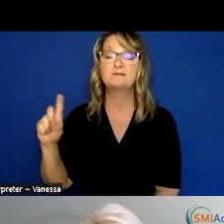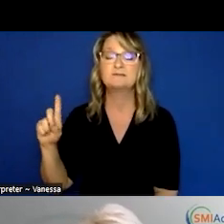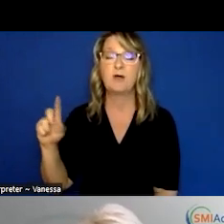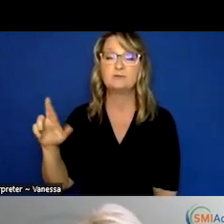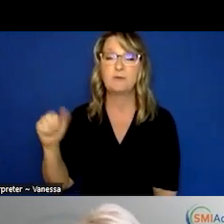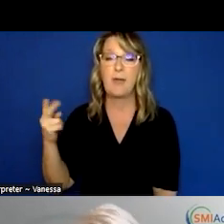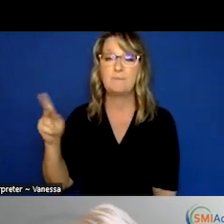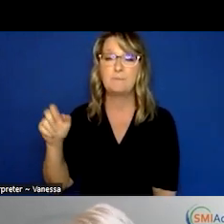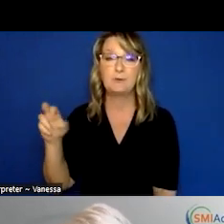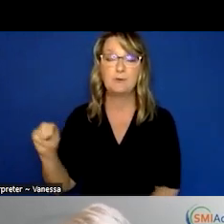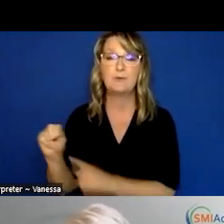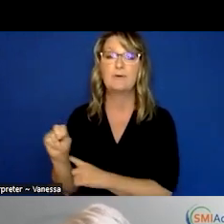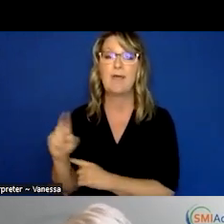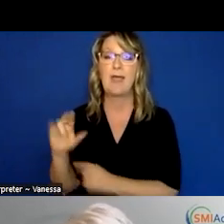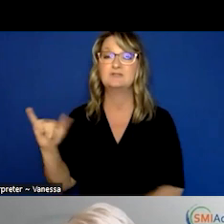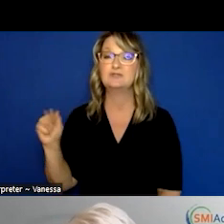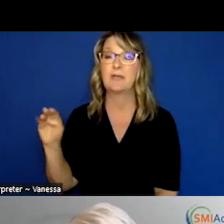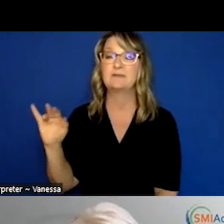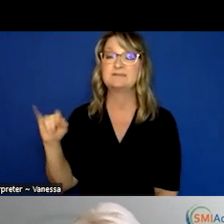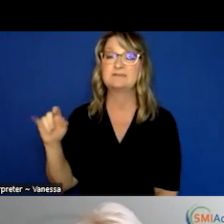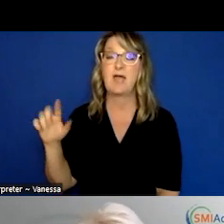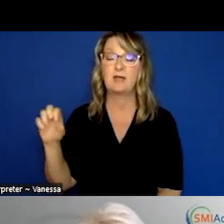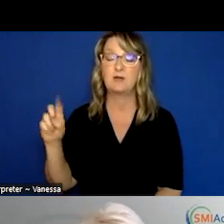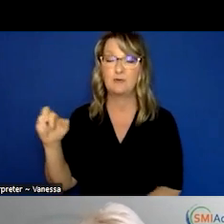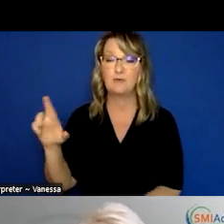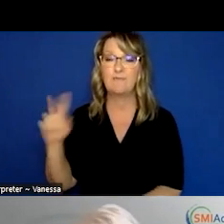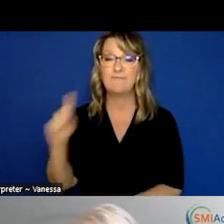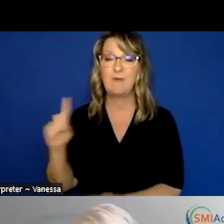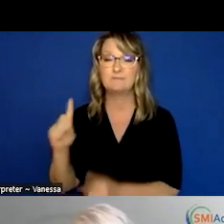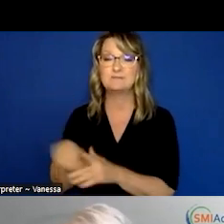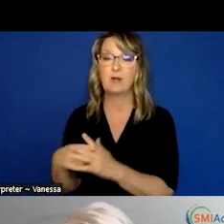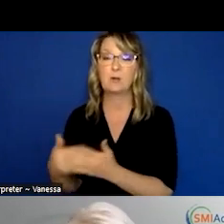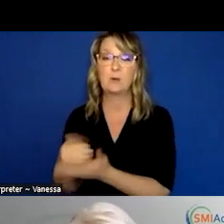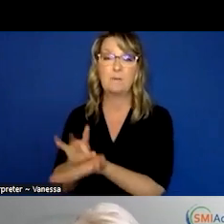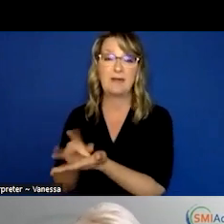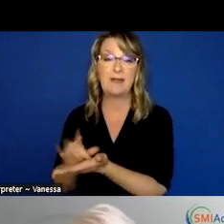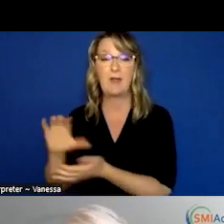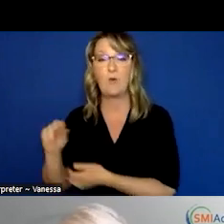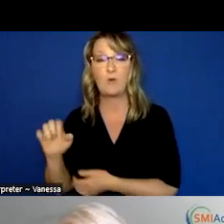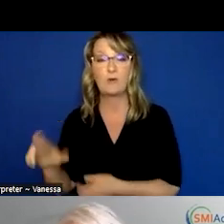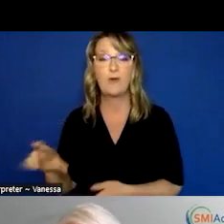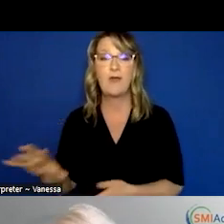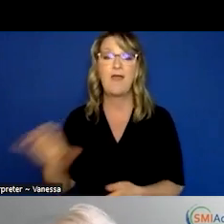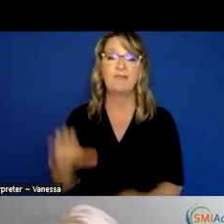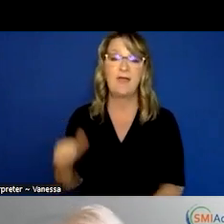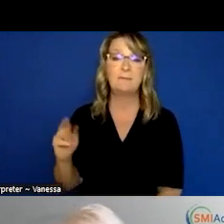Also, Jamie Snyder for kicking off our new Medicaid corner, Megan Hopp for the hot seat, Ren Koenig